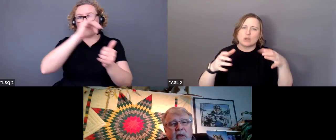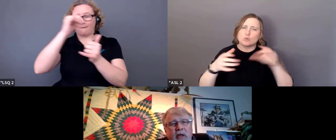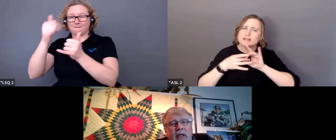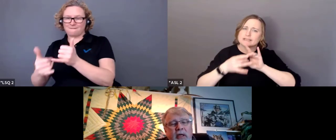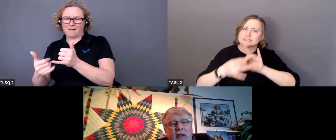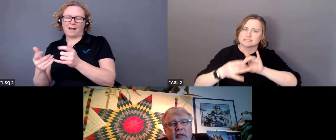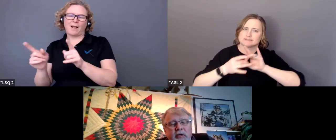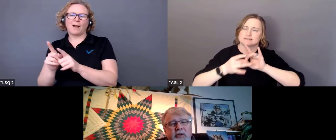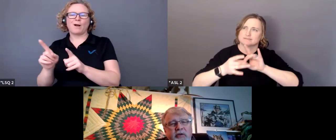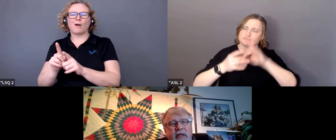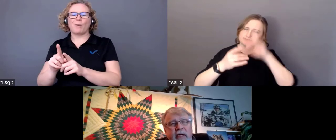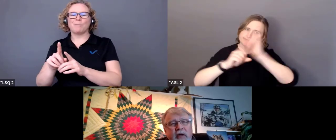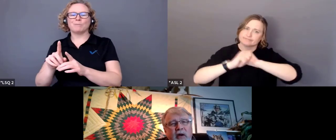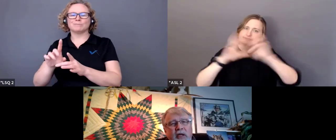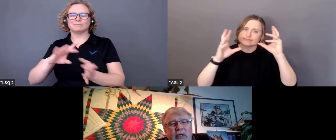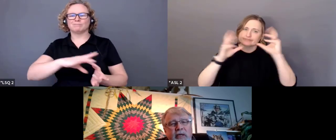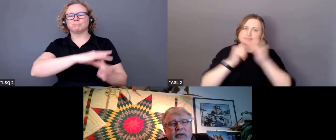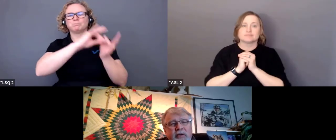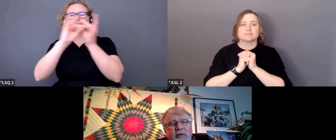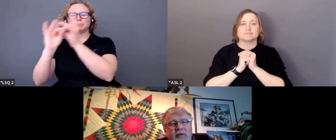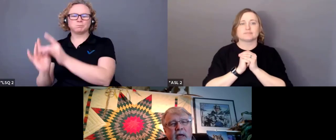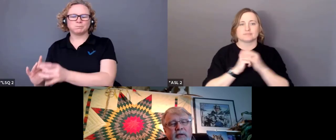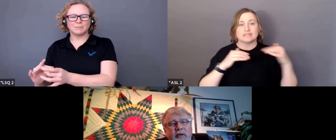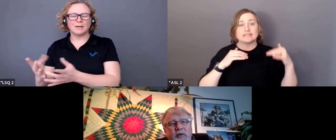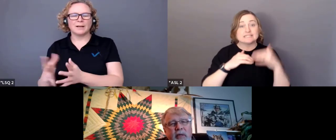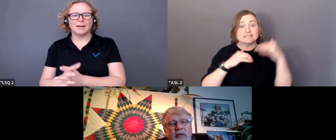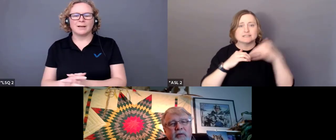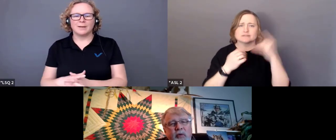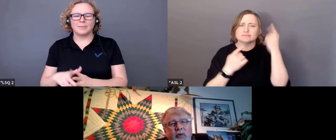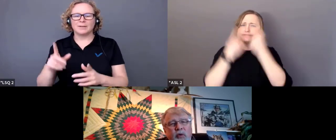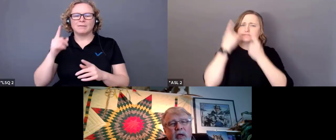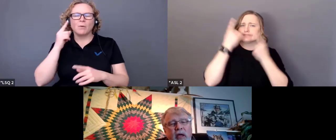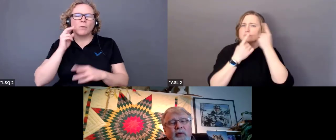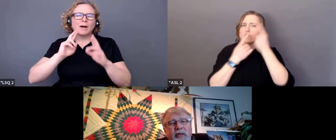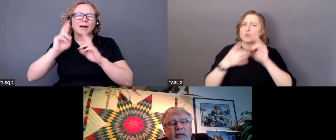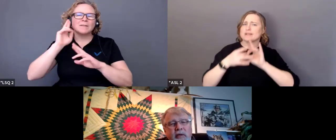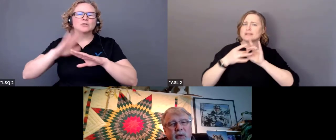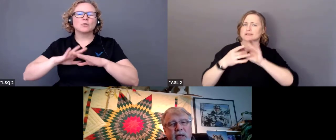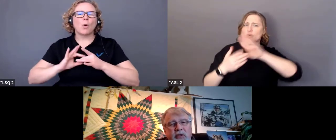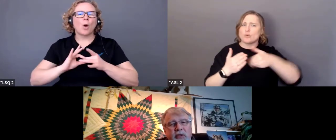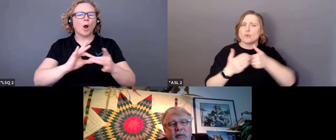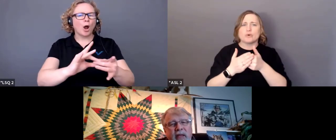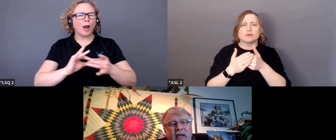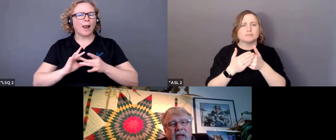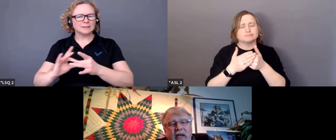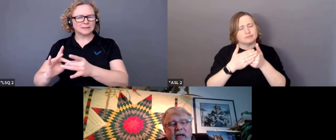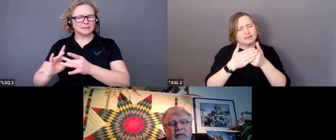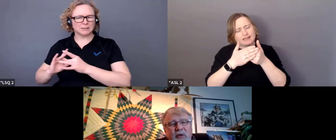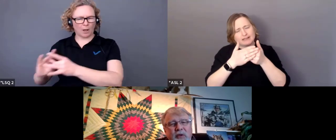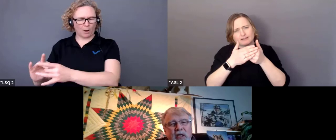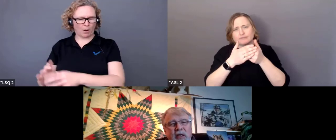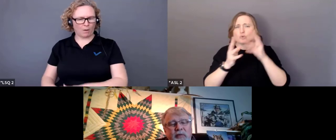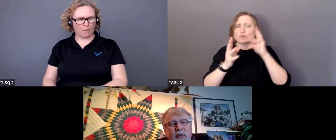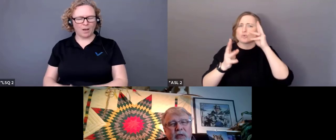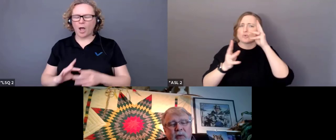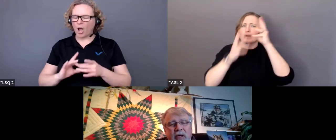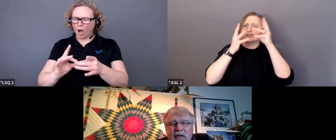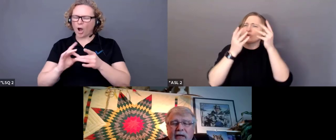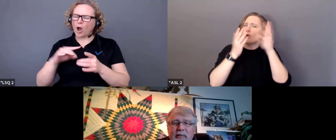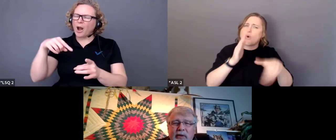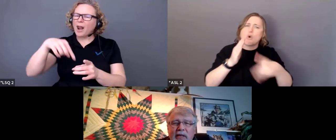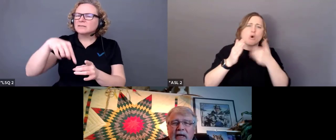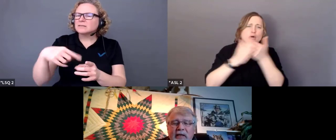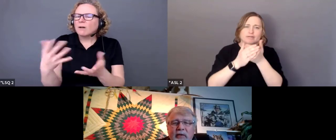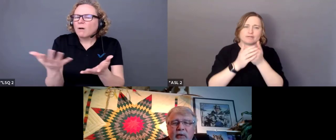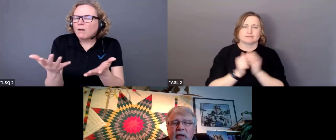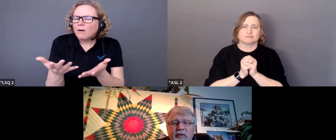relations. And in our Indigenous thinking, all our relations actually speaks to everything in creation. And so I'll give you one